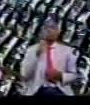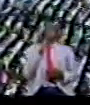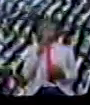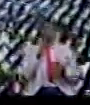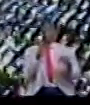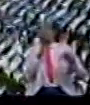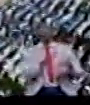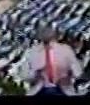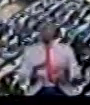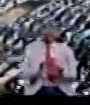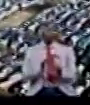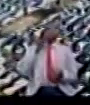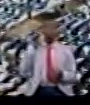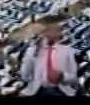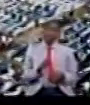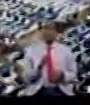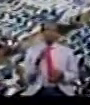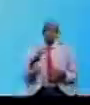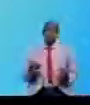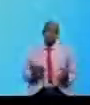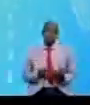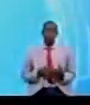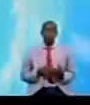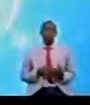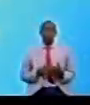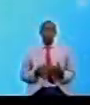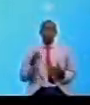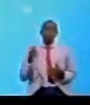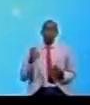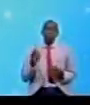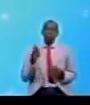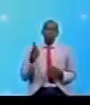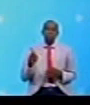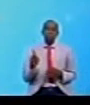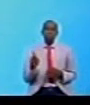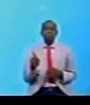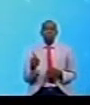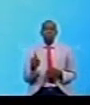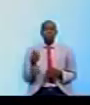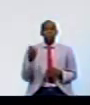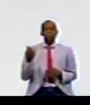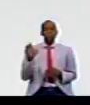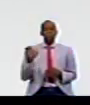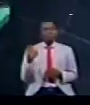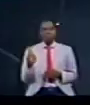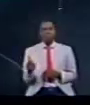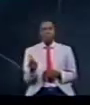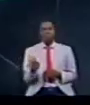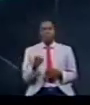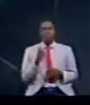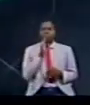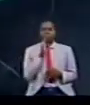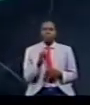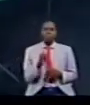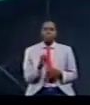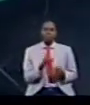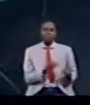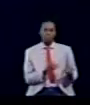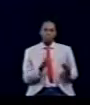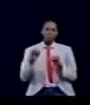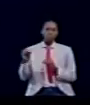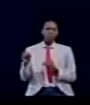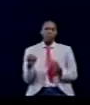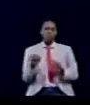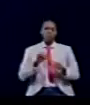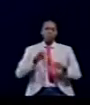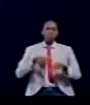nullify by the blood of Jesus Christ. And that people that mark for death, oh Lord, this night we unmark